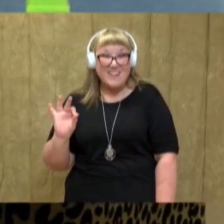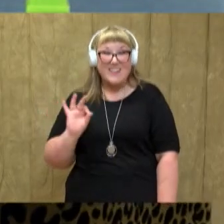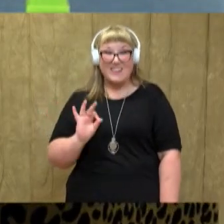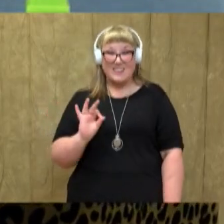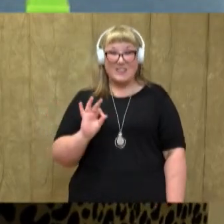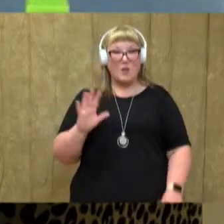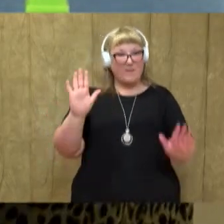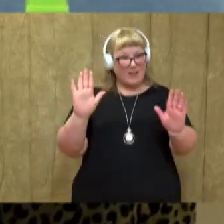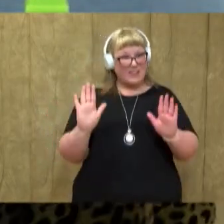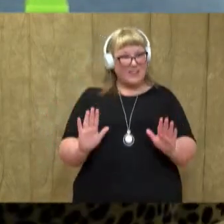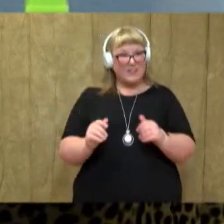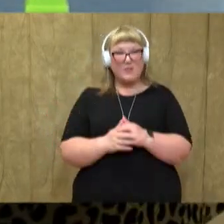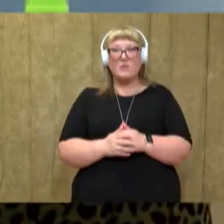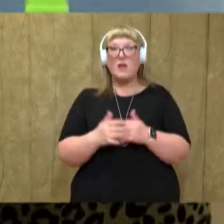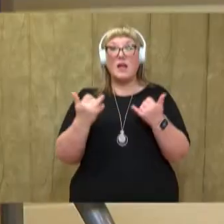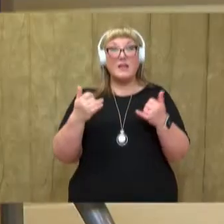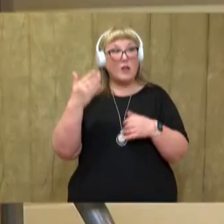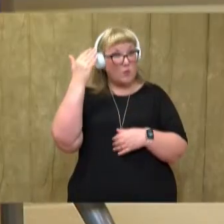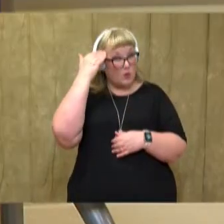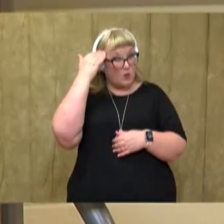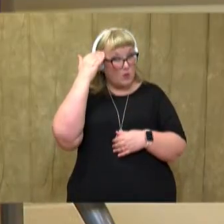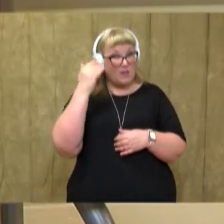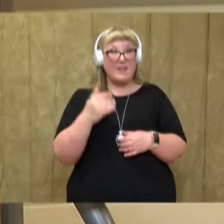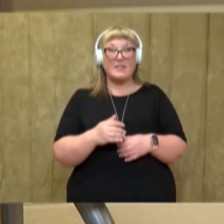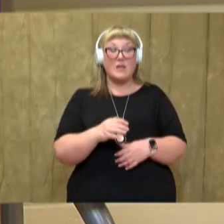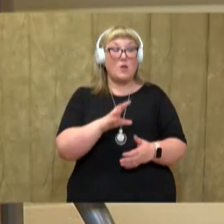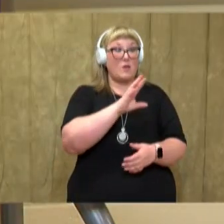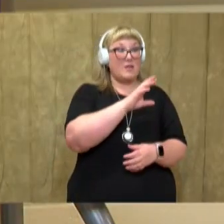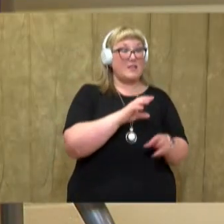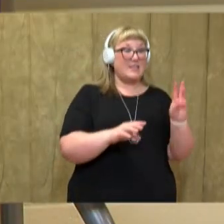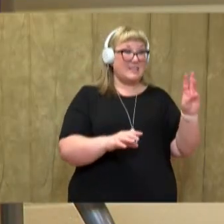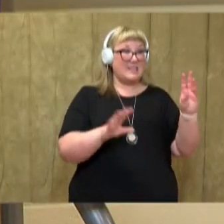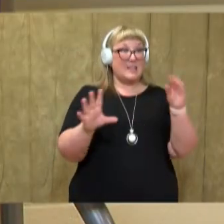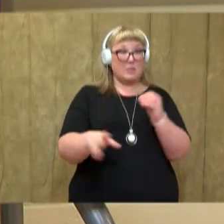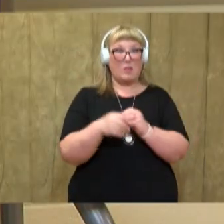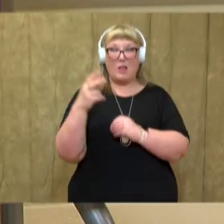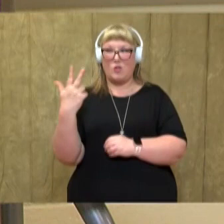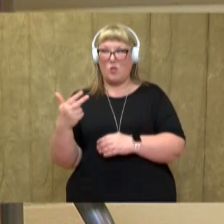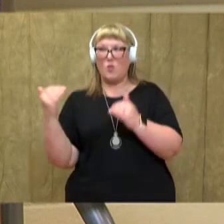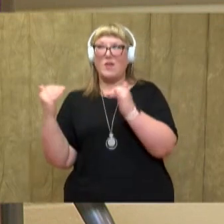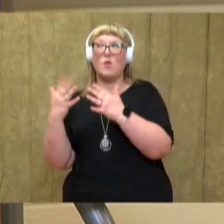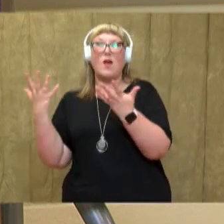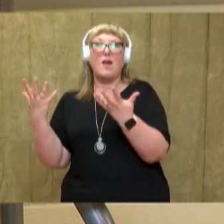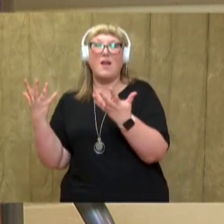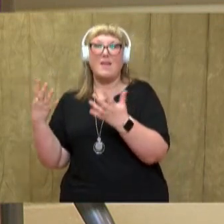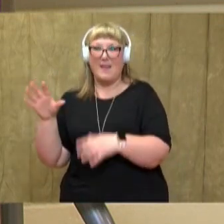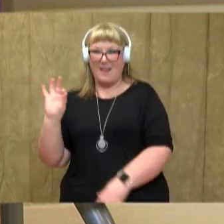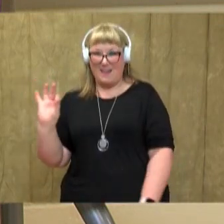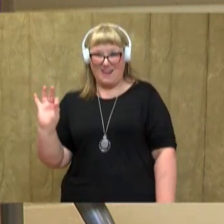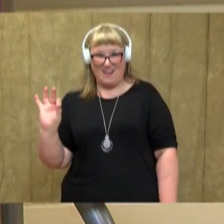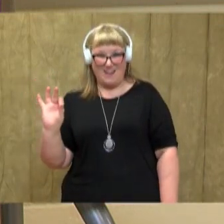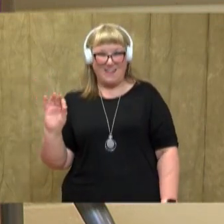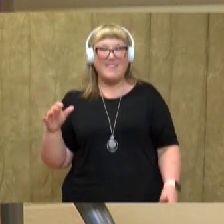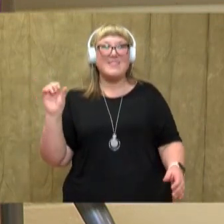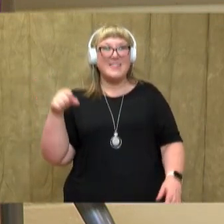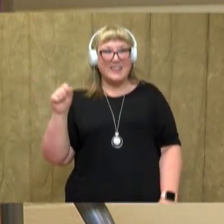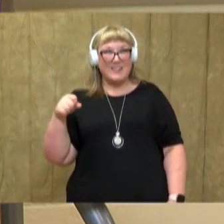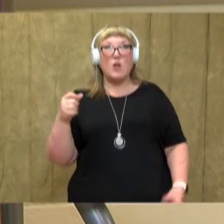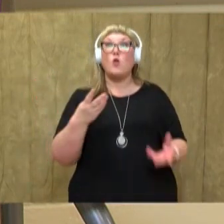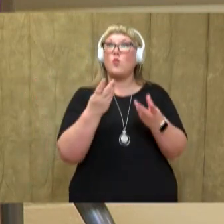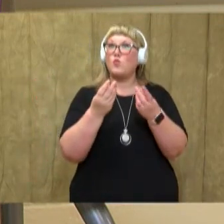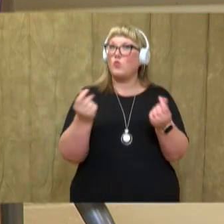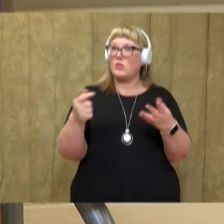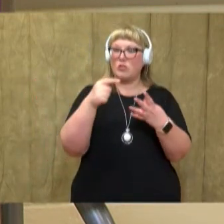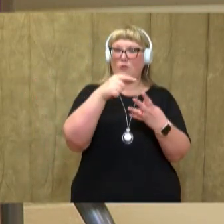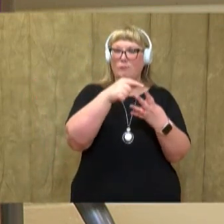9. Fantastic. So now we know that 6 plus 3 equals 9 because we solved it